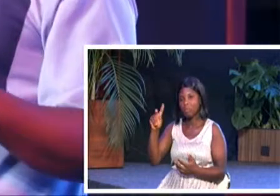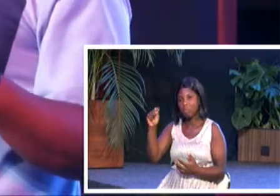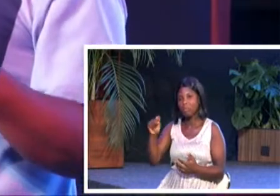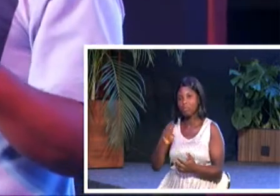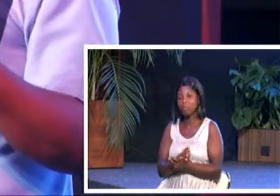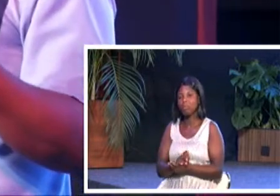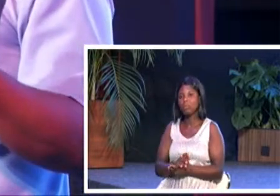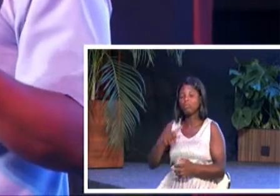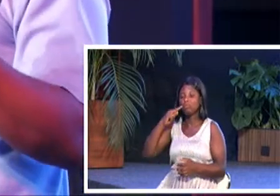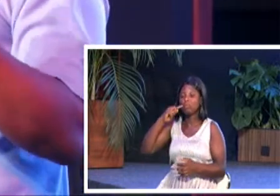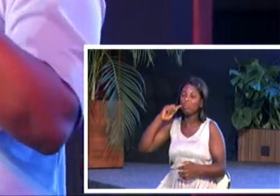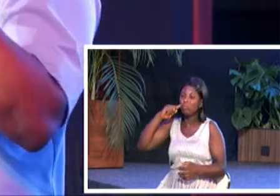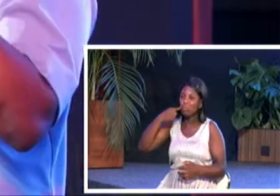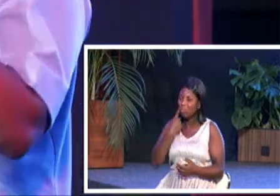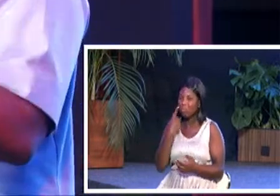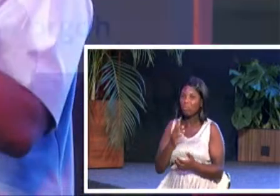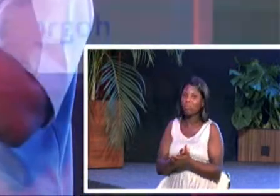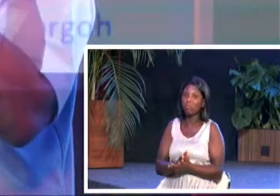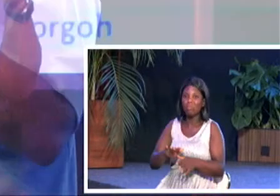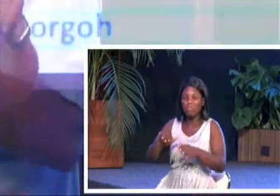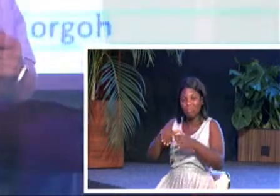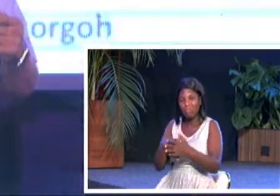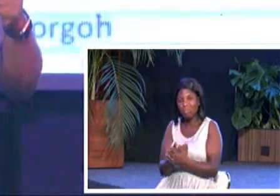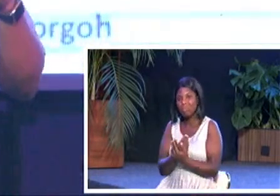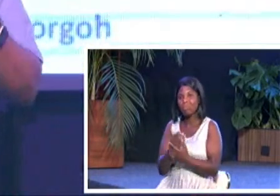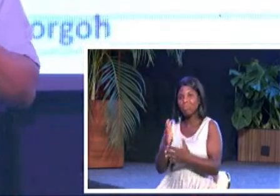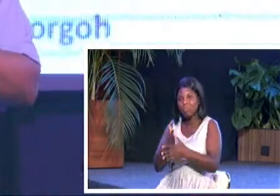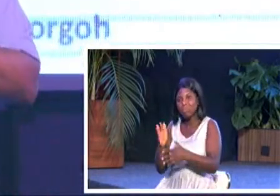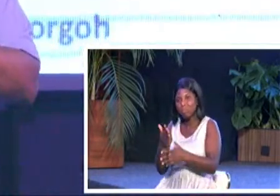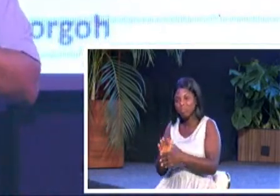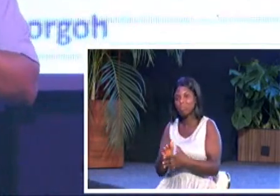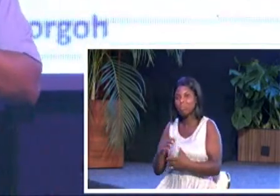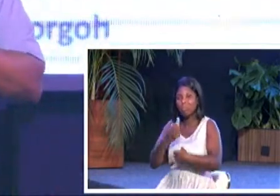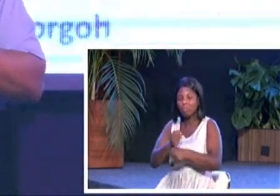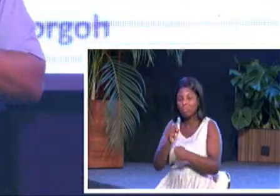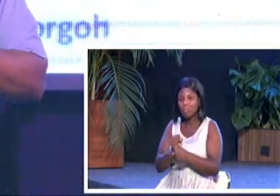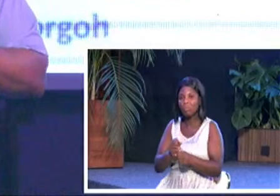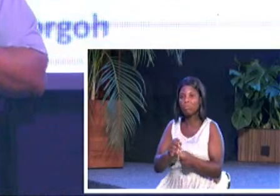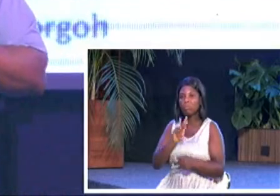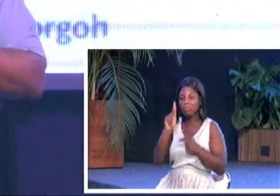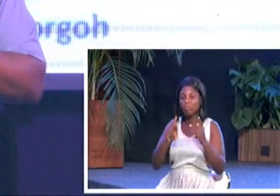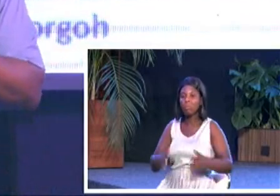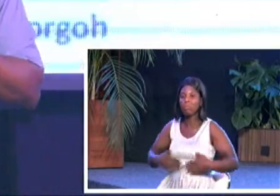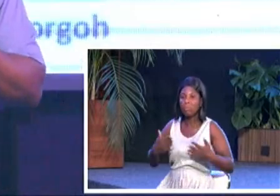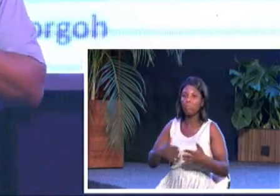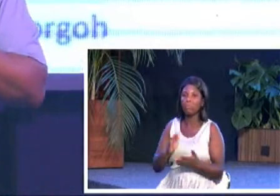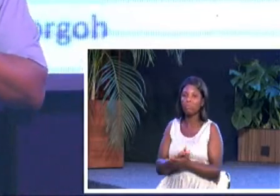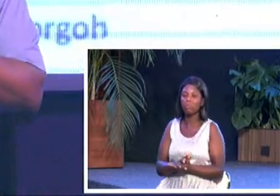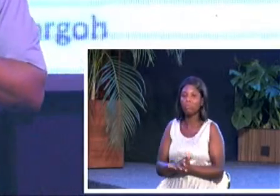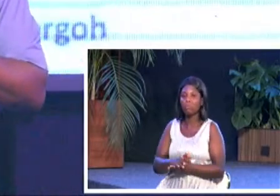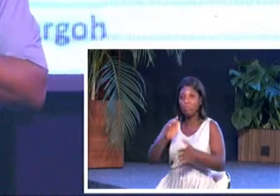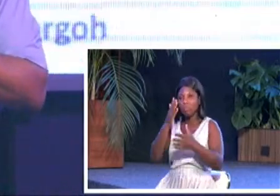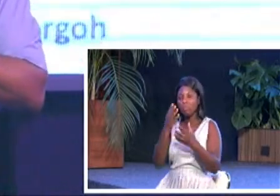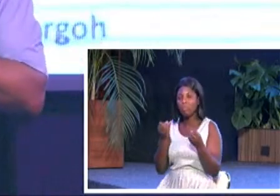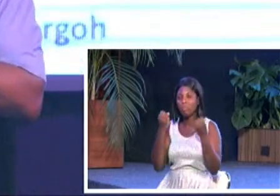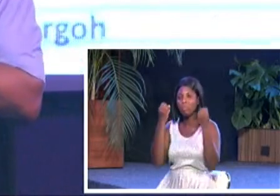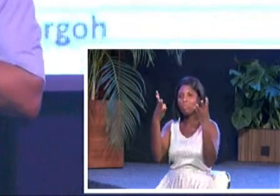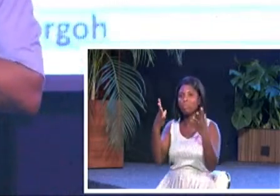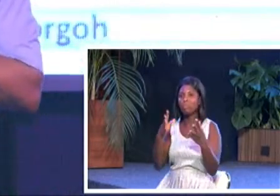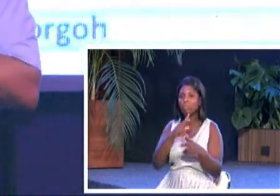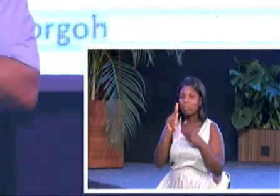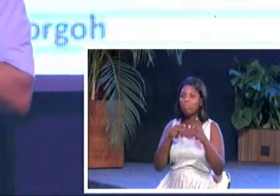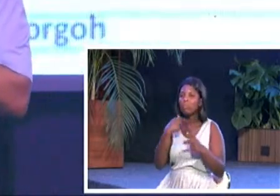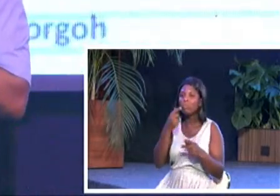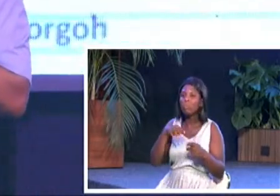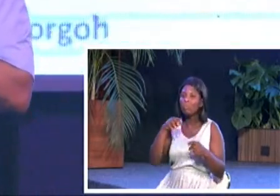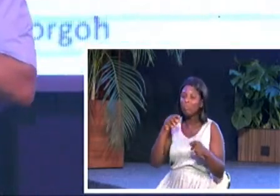promotions, right? Companies also want people who can do online campaigns that can go viral,